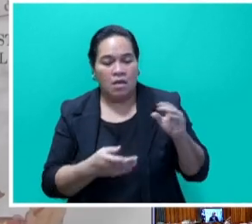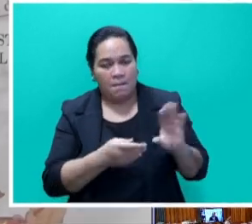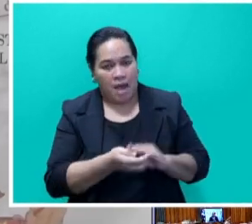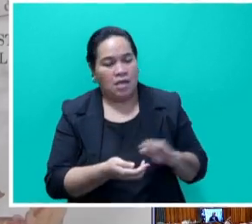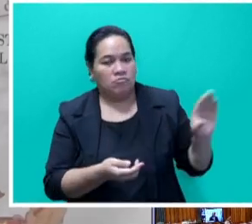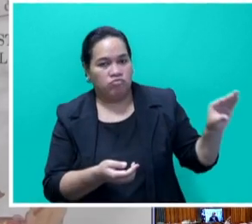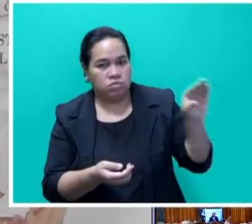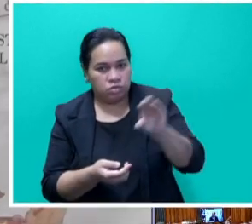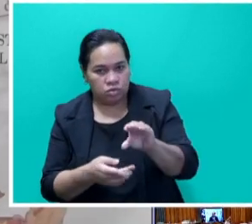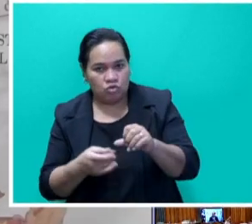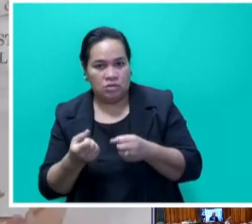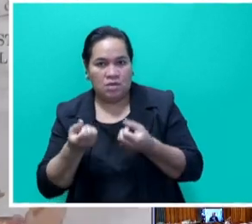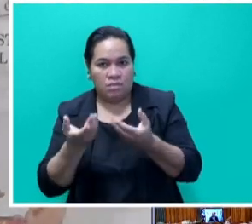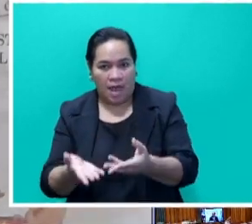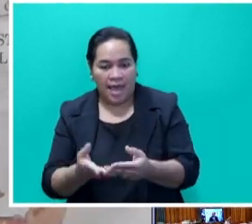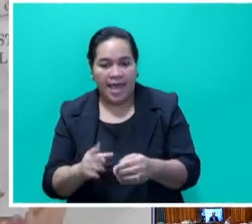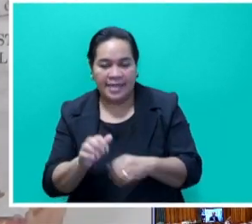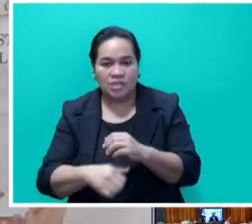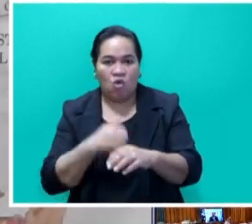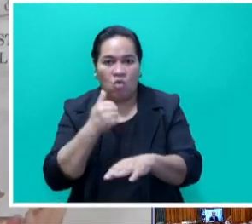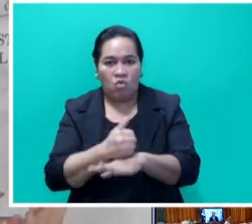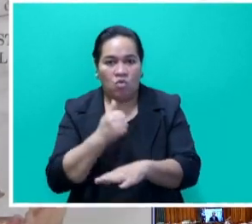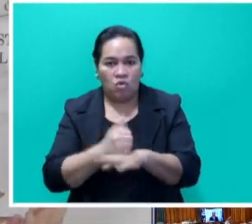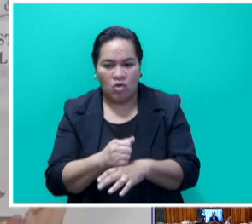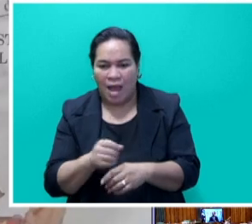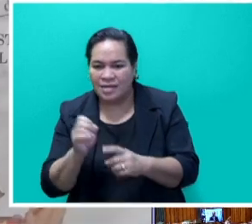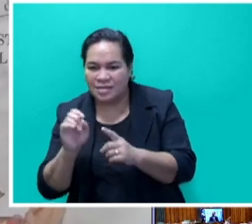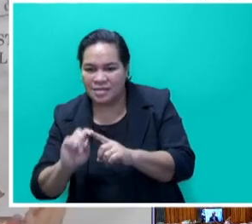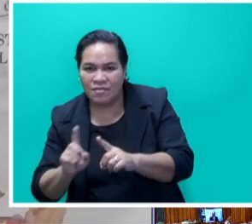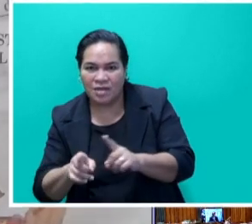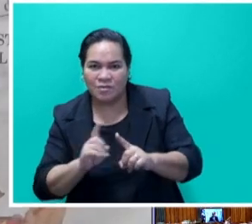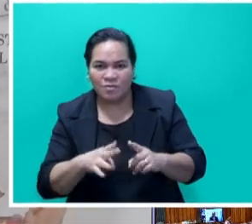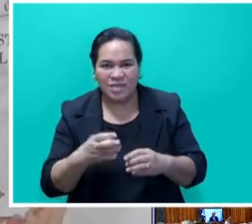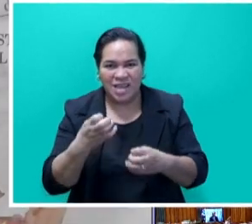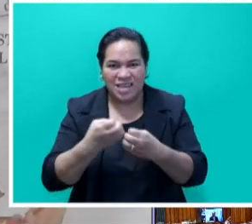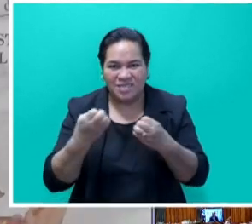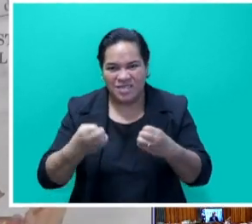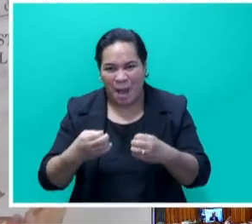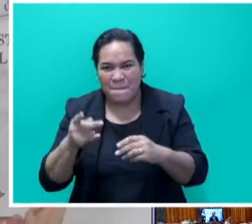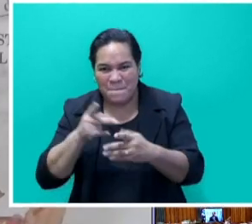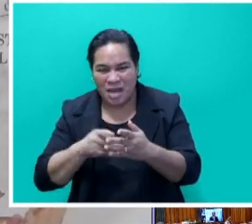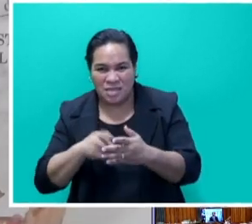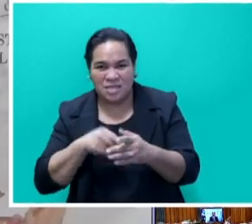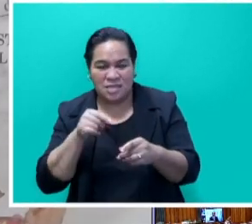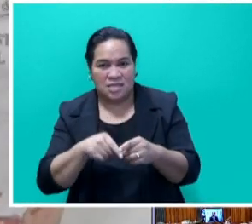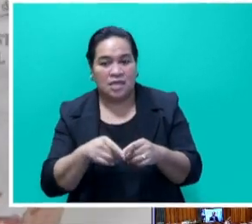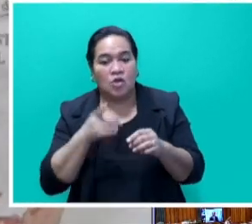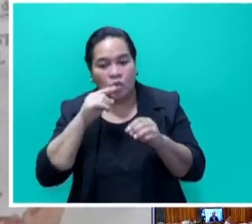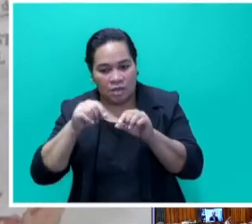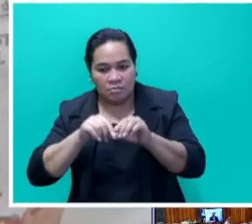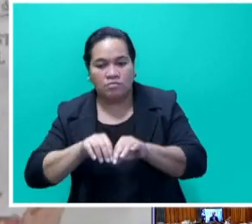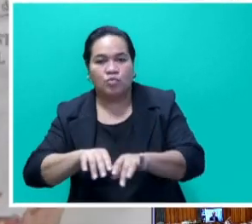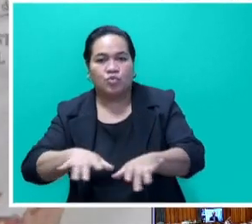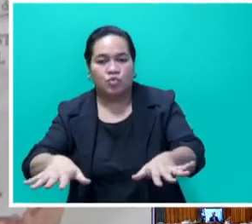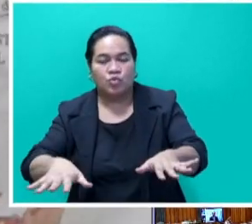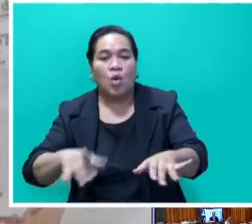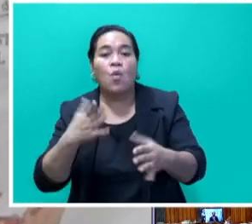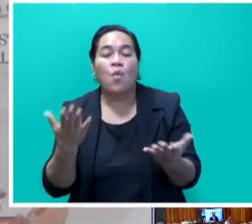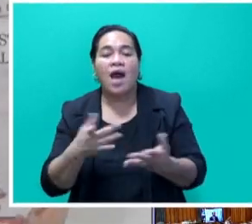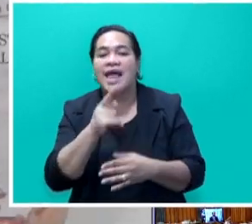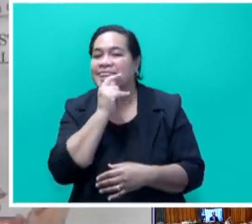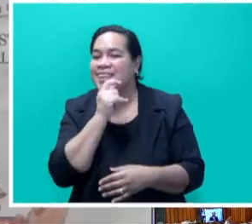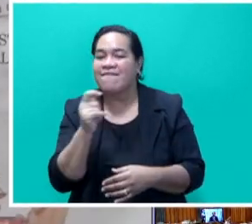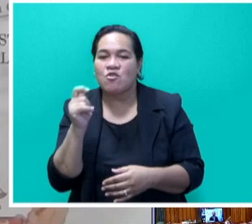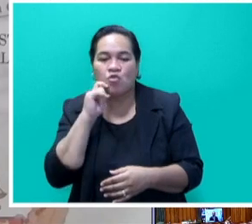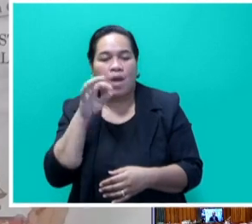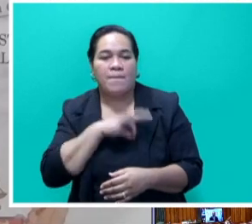overhaul, supply, and install critical parts of the 3 desalination plants currently supplying water to the dry southern end of Taveuni. That will